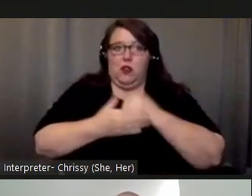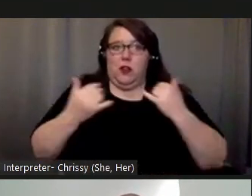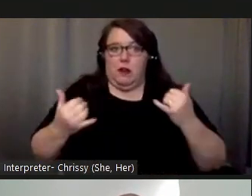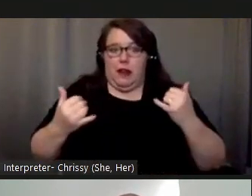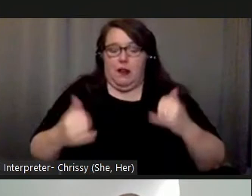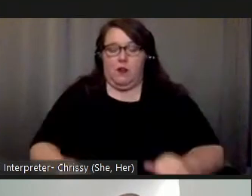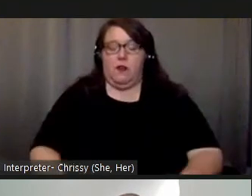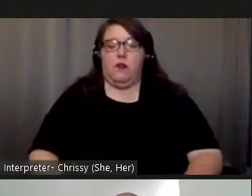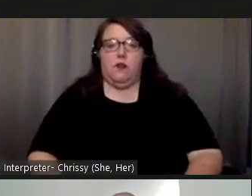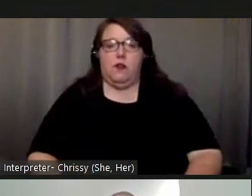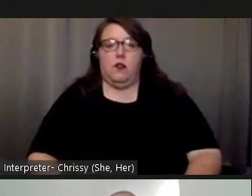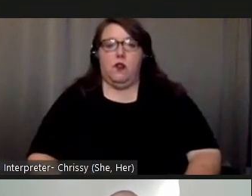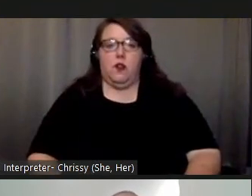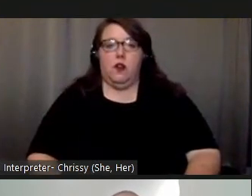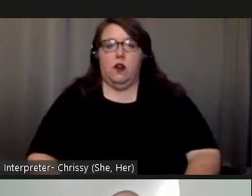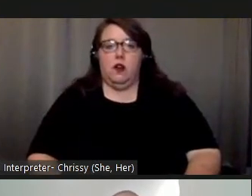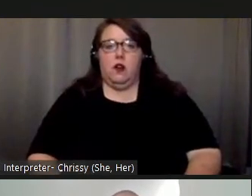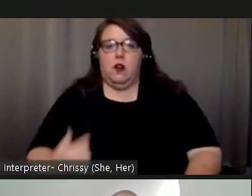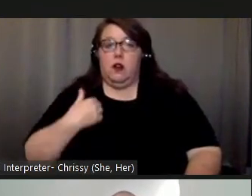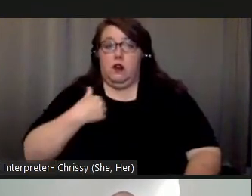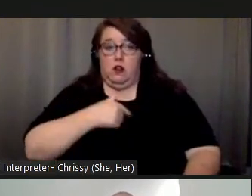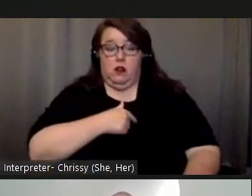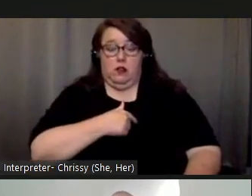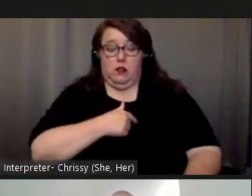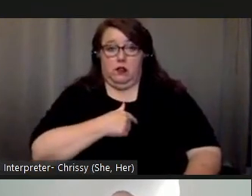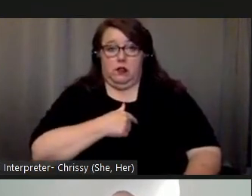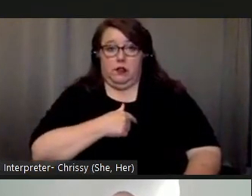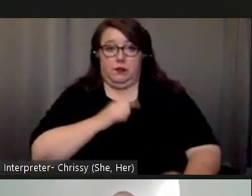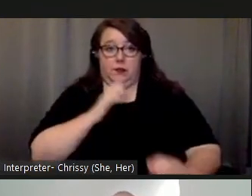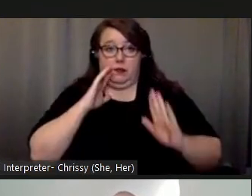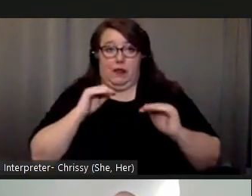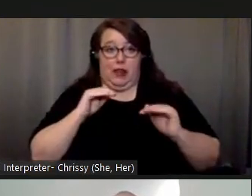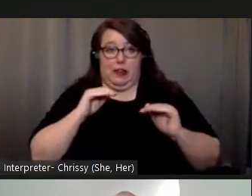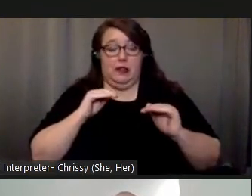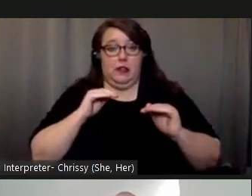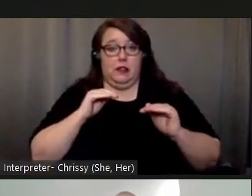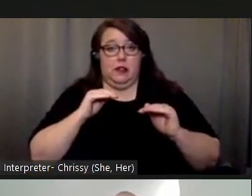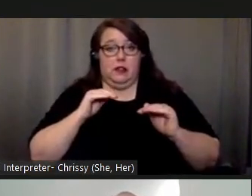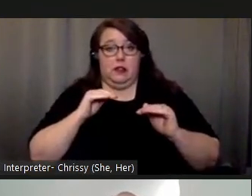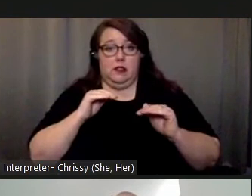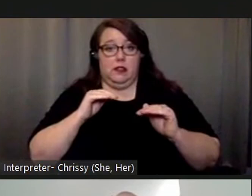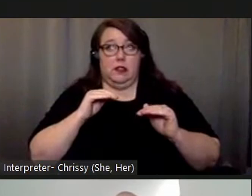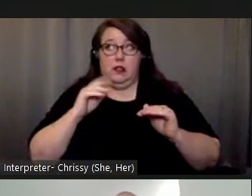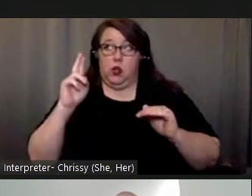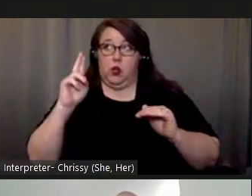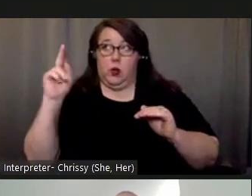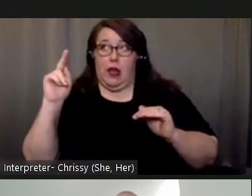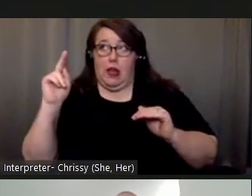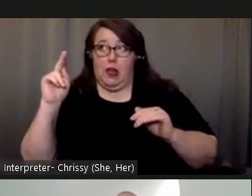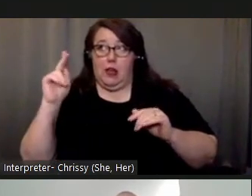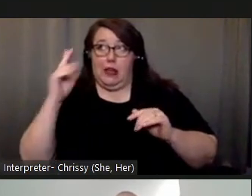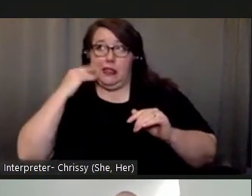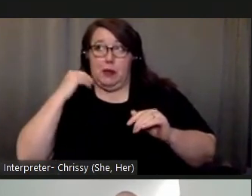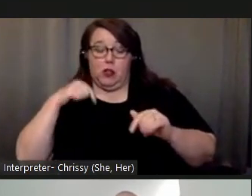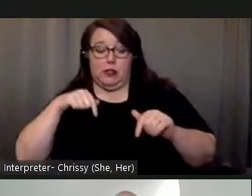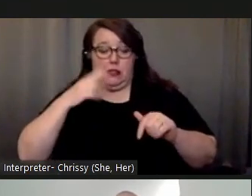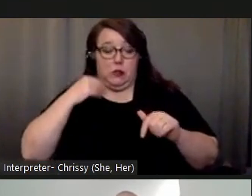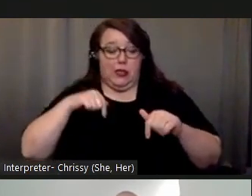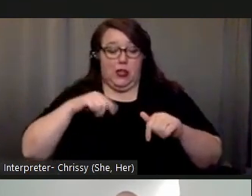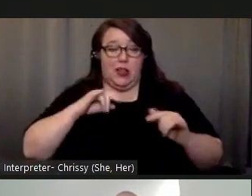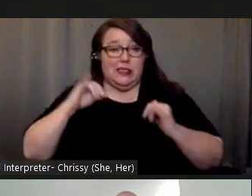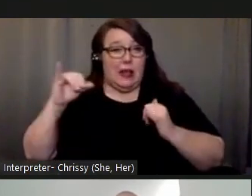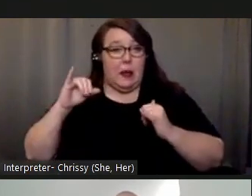so, we don't necessarily expect the experience here to be exactly the same as it was in the UK.